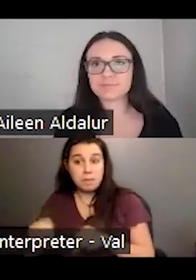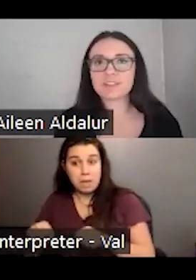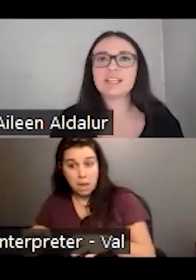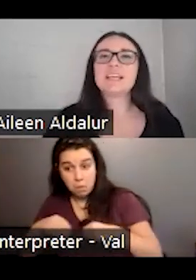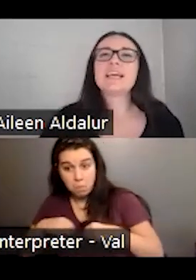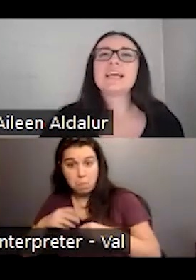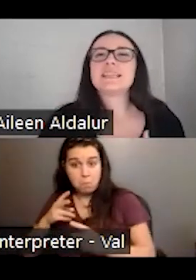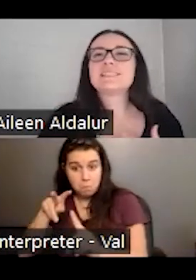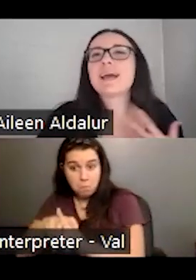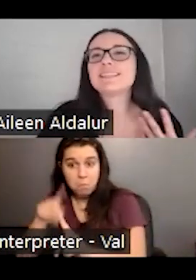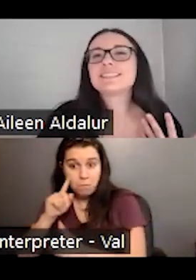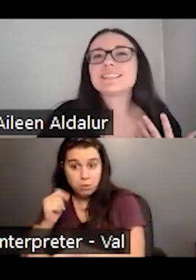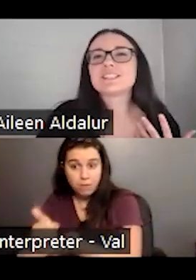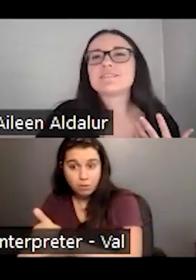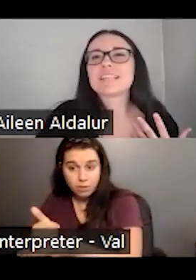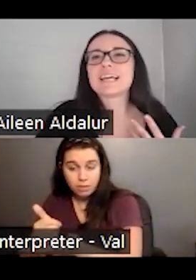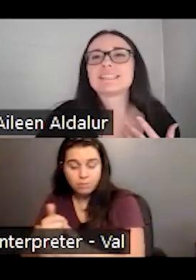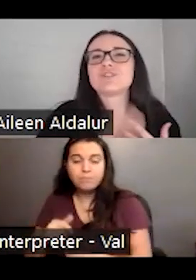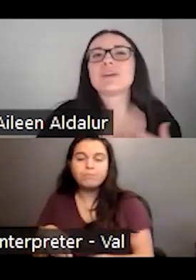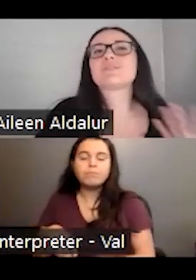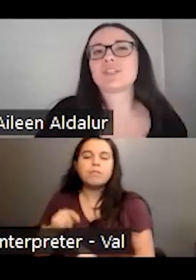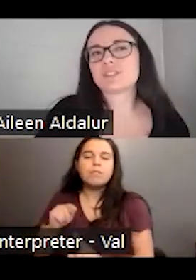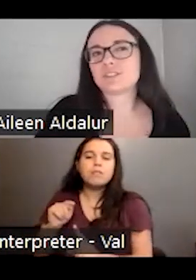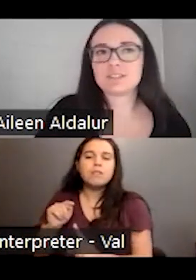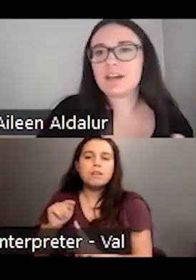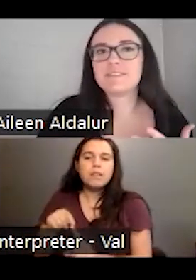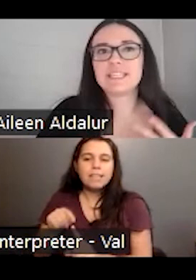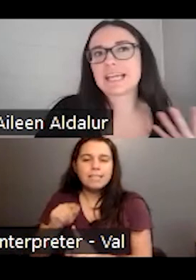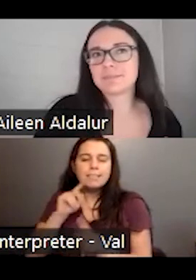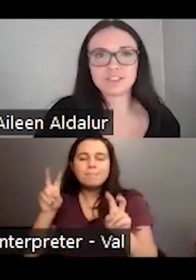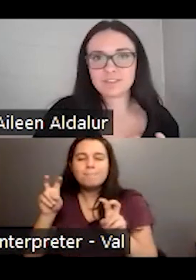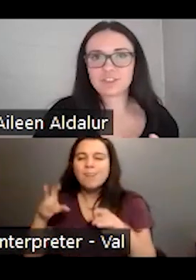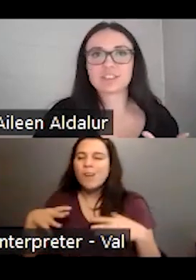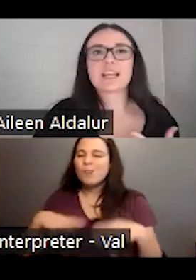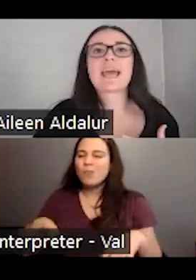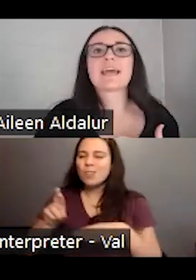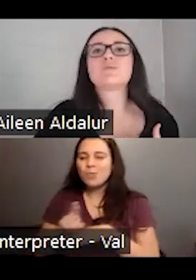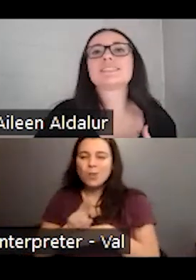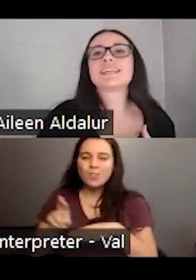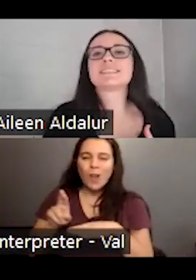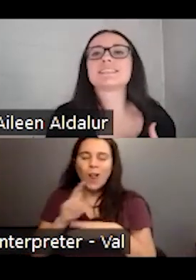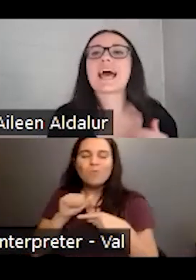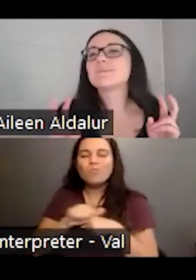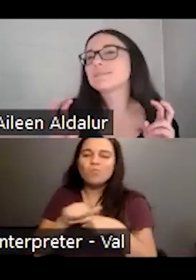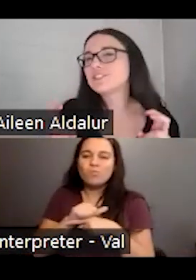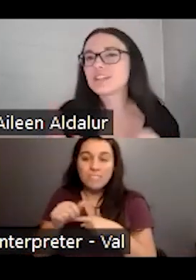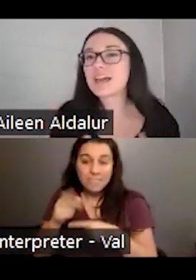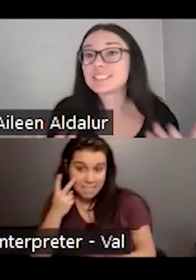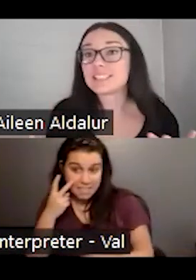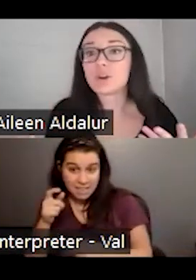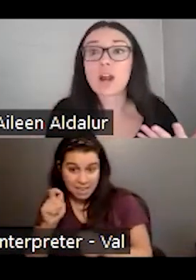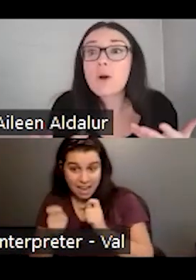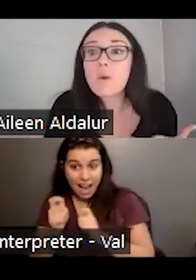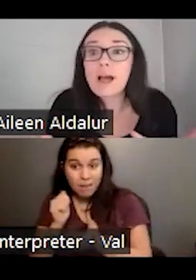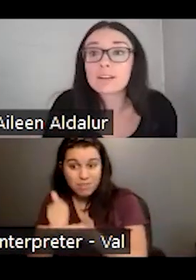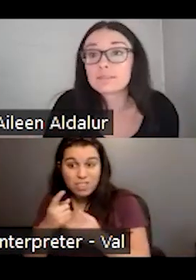intervention. This pilot test serves as a dress rehearsal of the adaptive intervention, and it will assess the adaptation